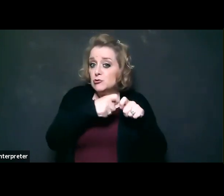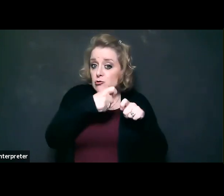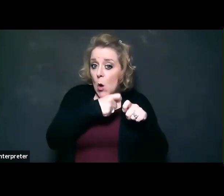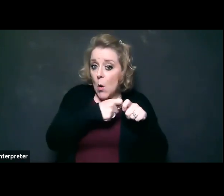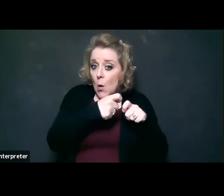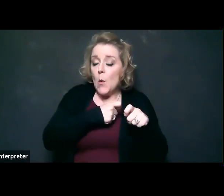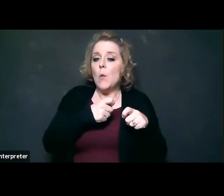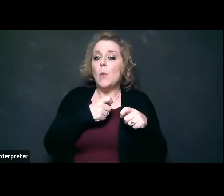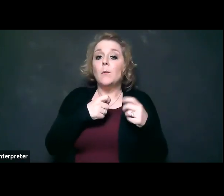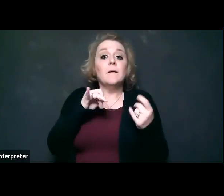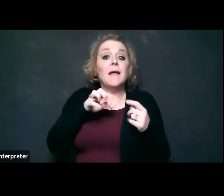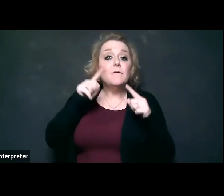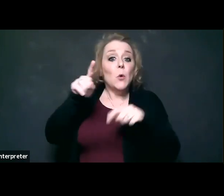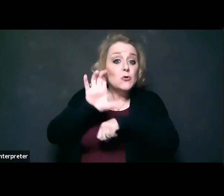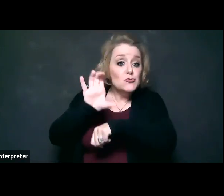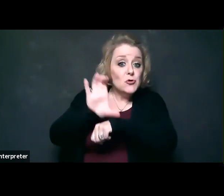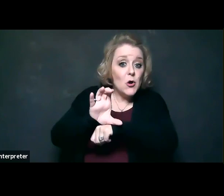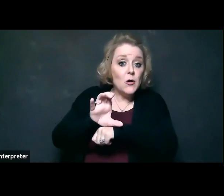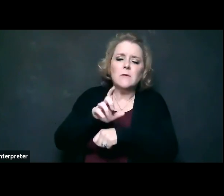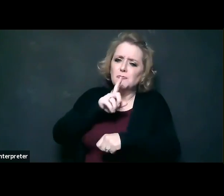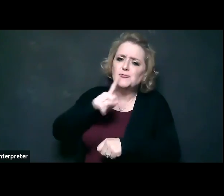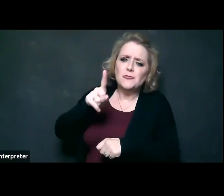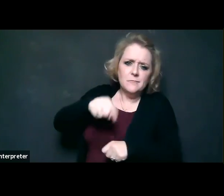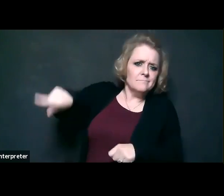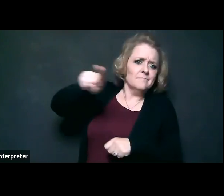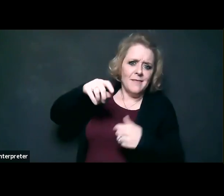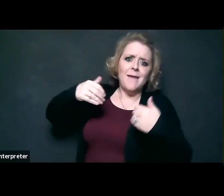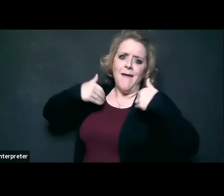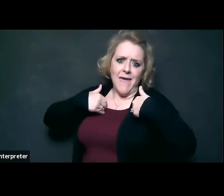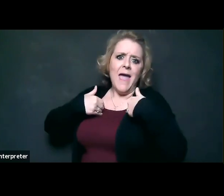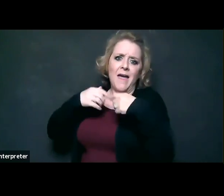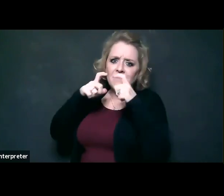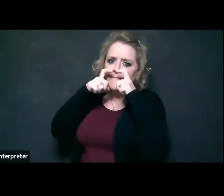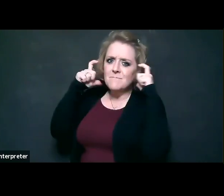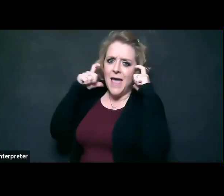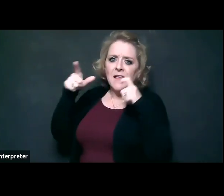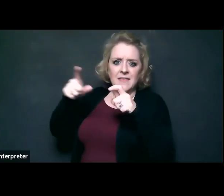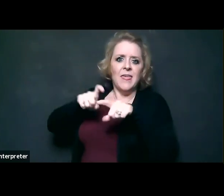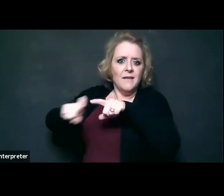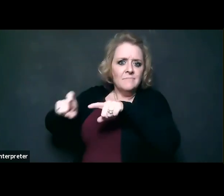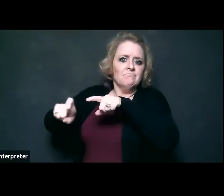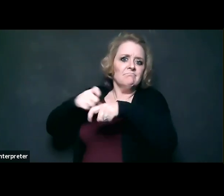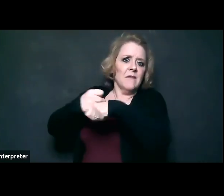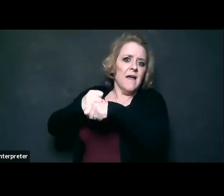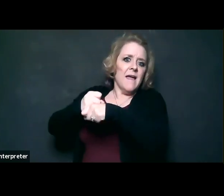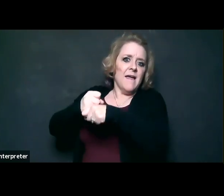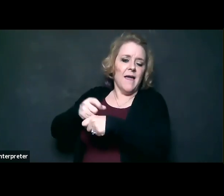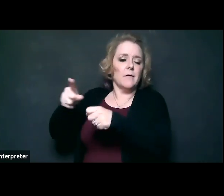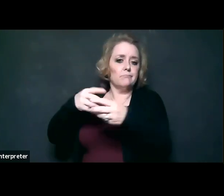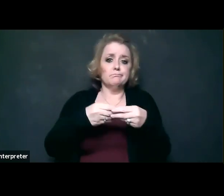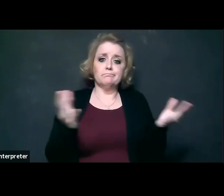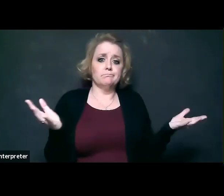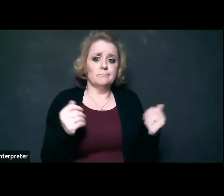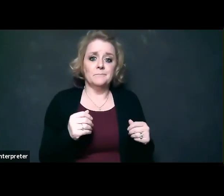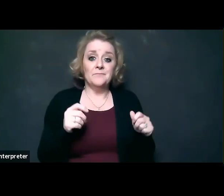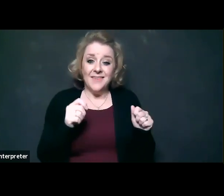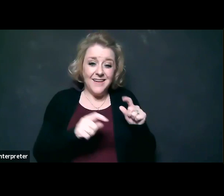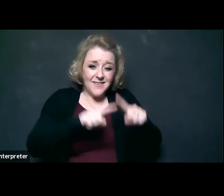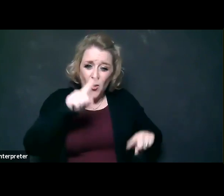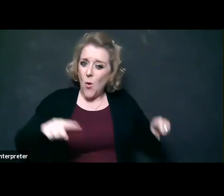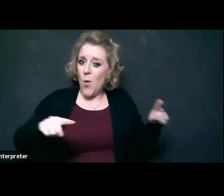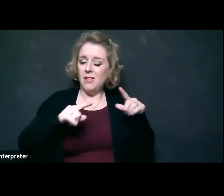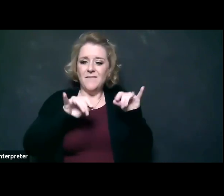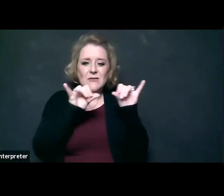that would love to give you a mask that they've made. There's very readily resources, and they can all fit all sizes of kids.